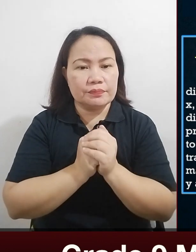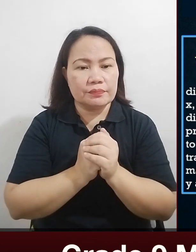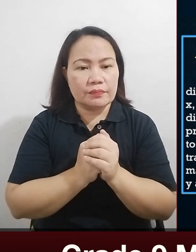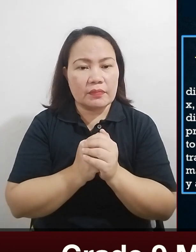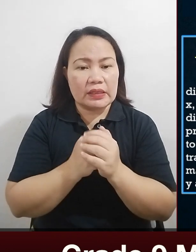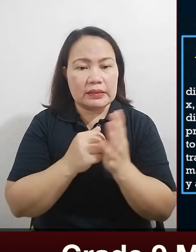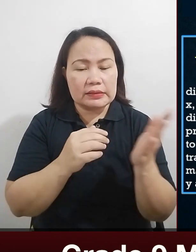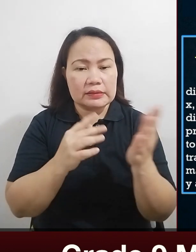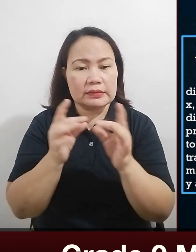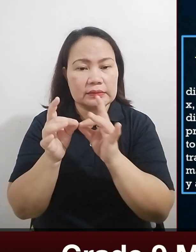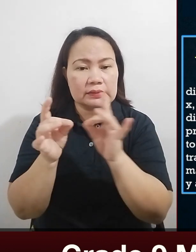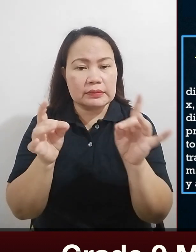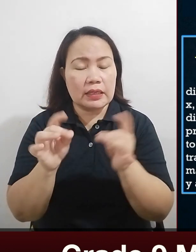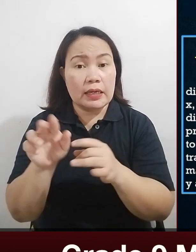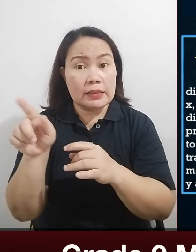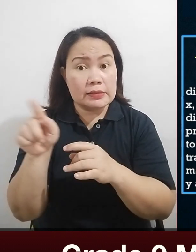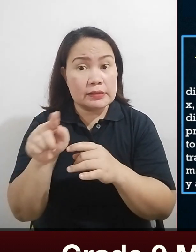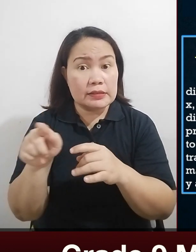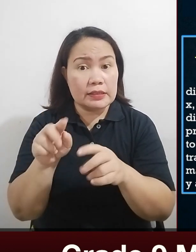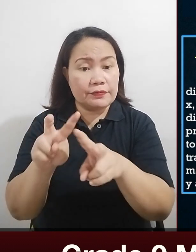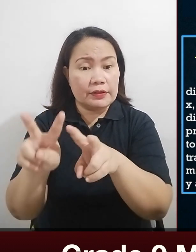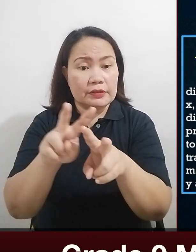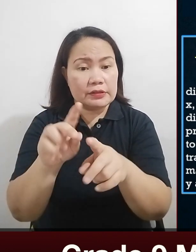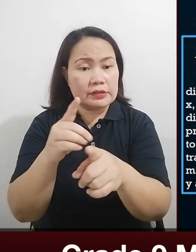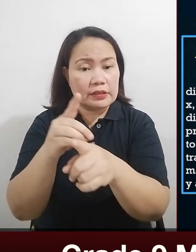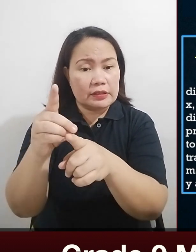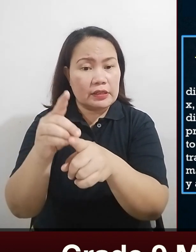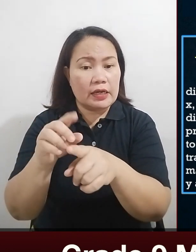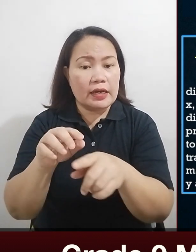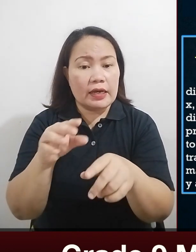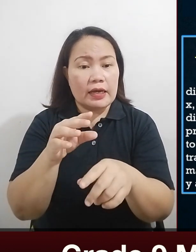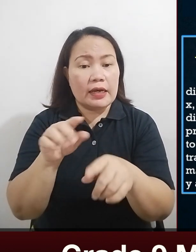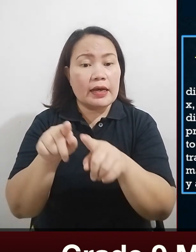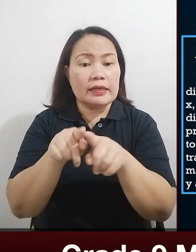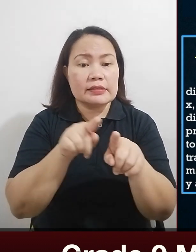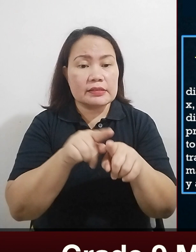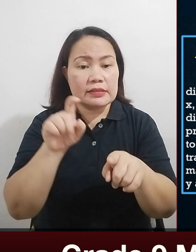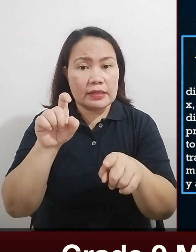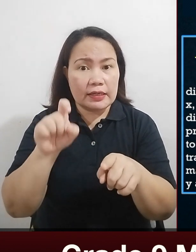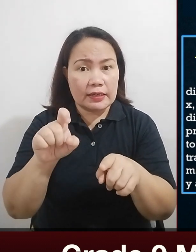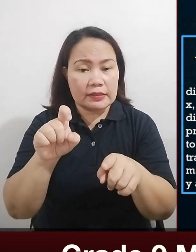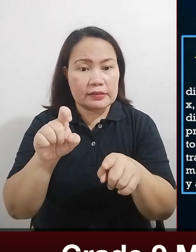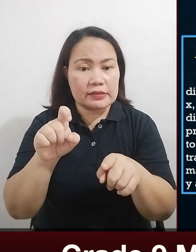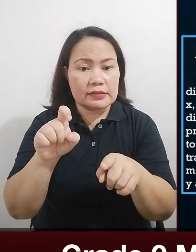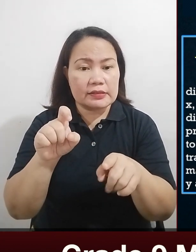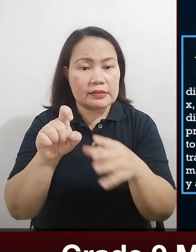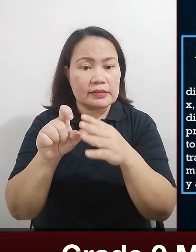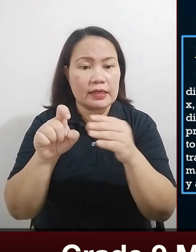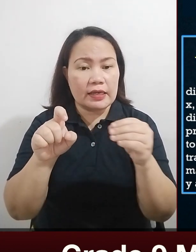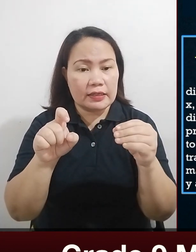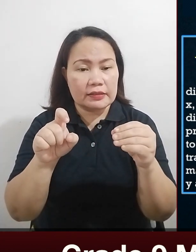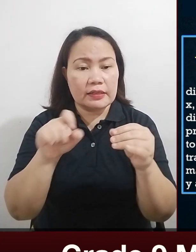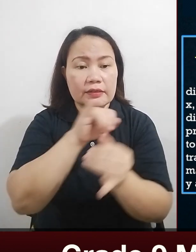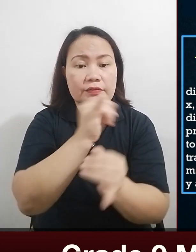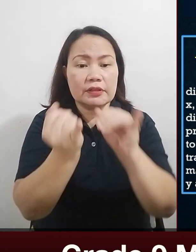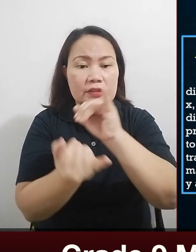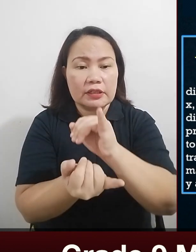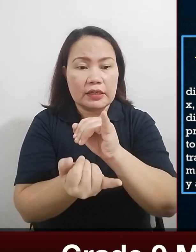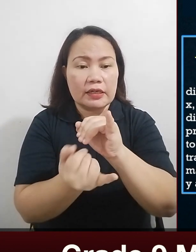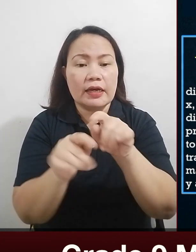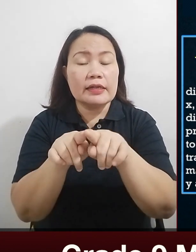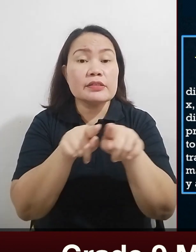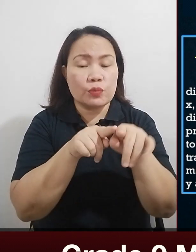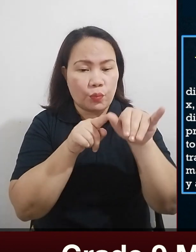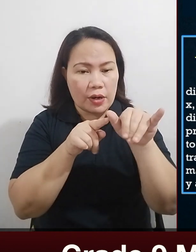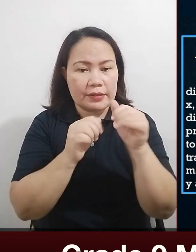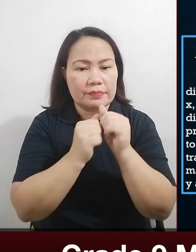variation, the statement Z varies directly as X and inversely as Y. It means that